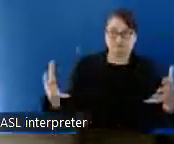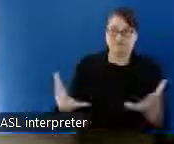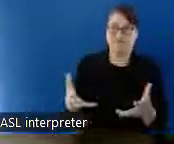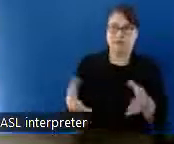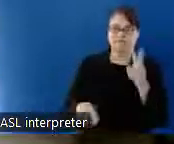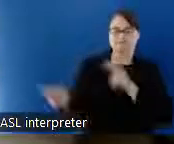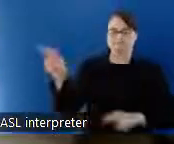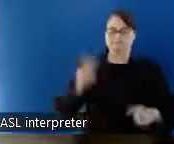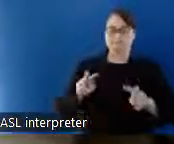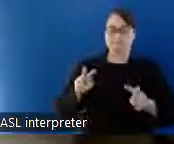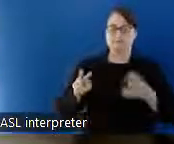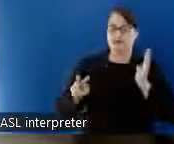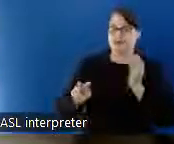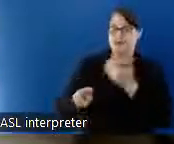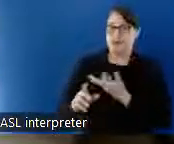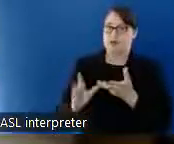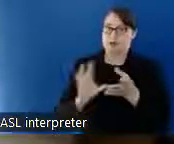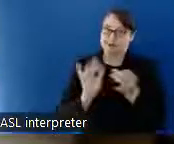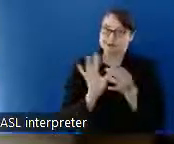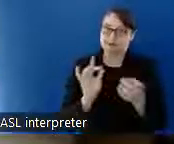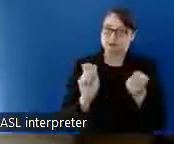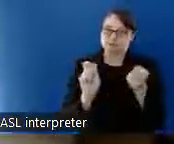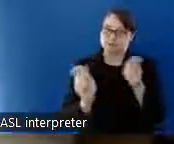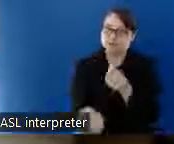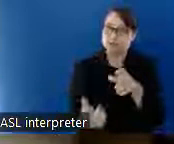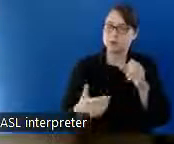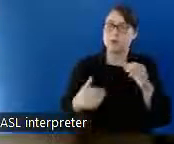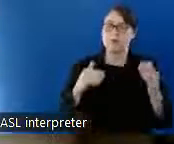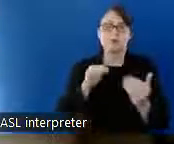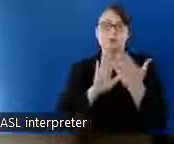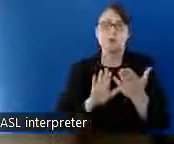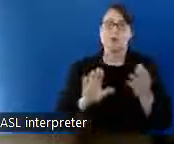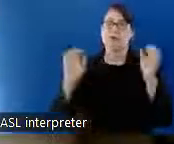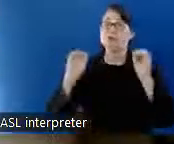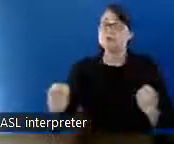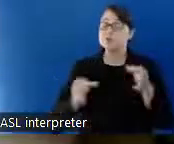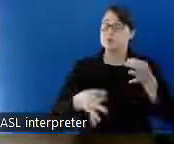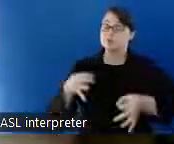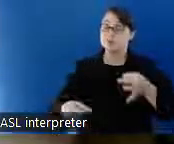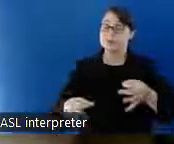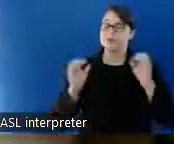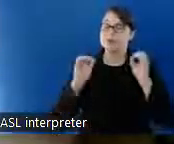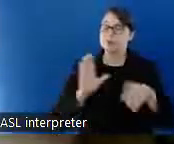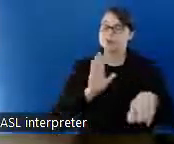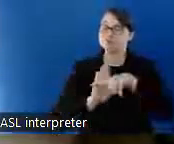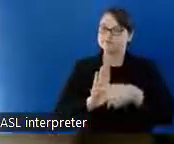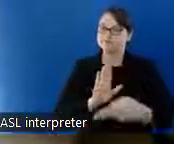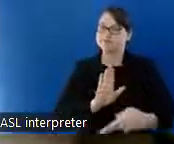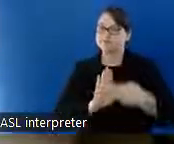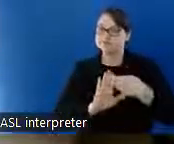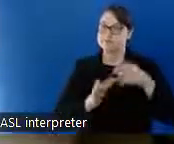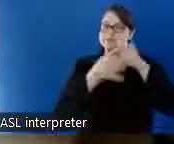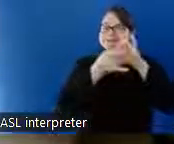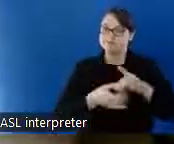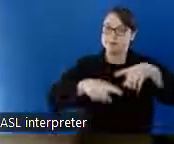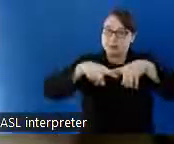and messaging in a non-judgmental or stigmatizing language based on what the science is telling us. CDC is working